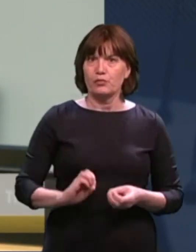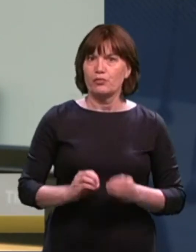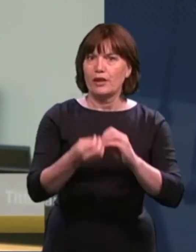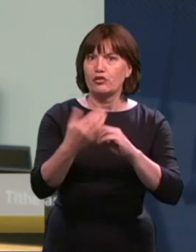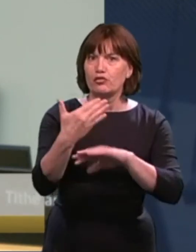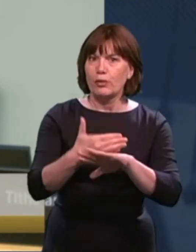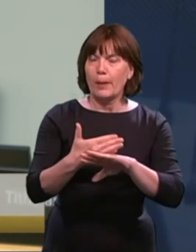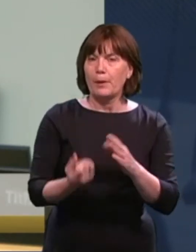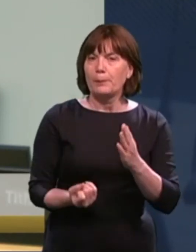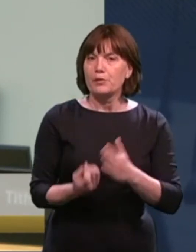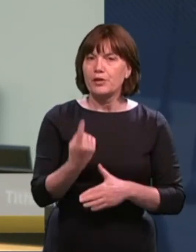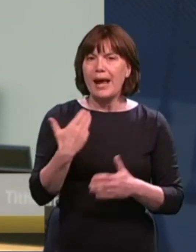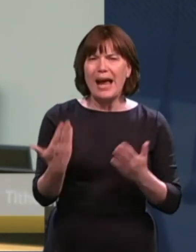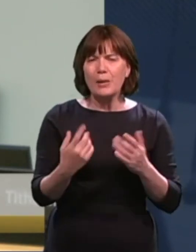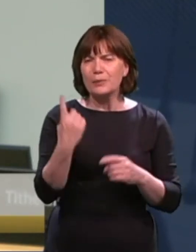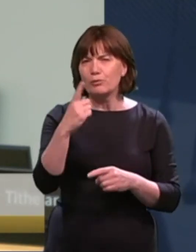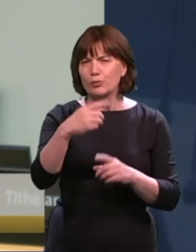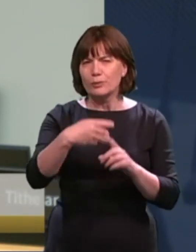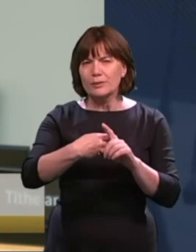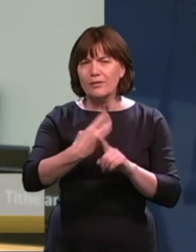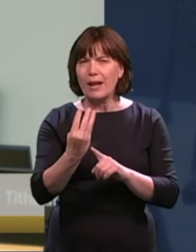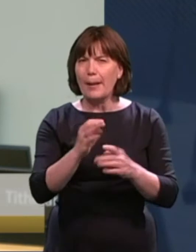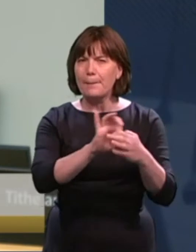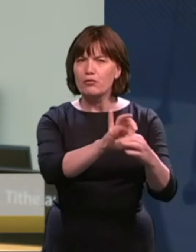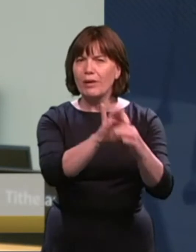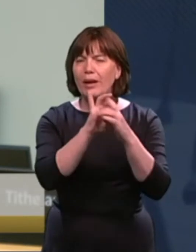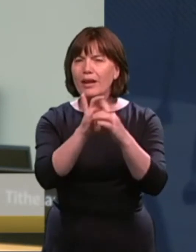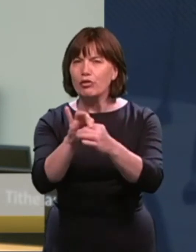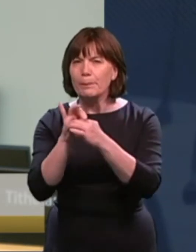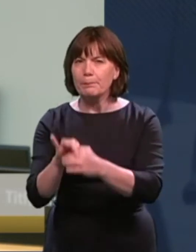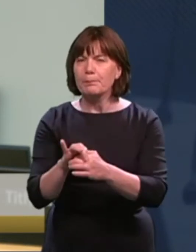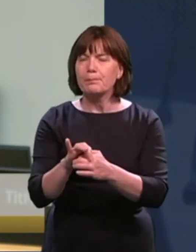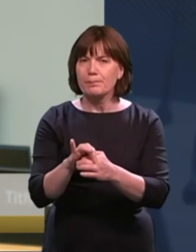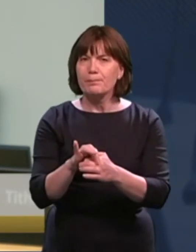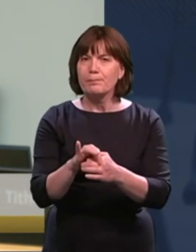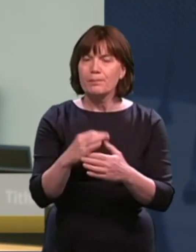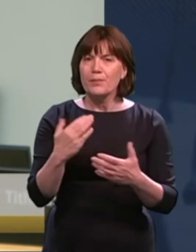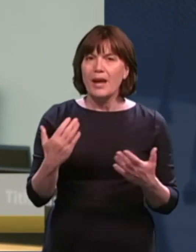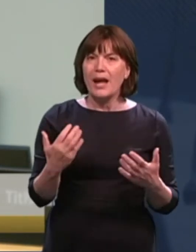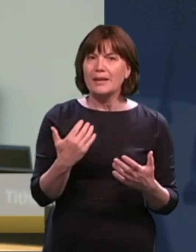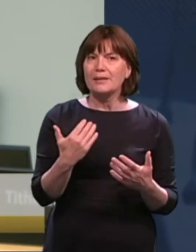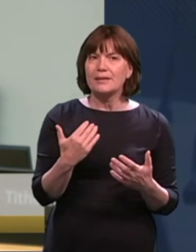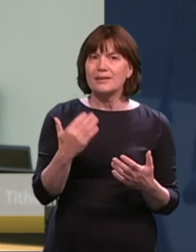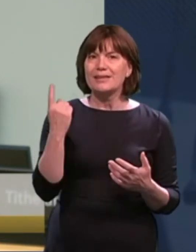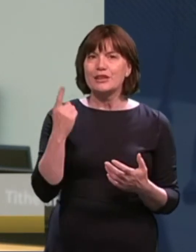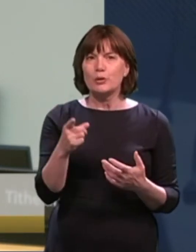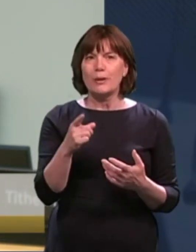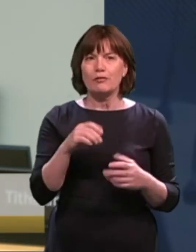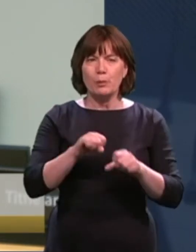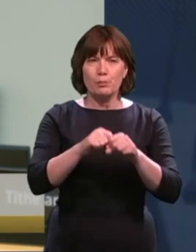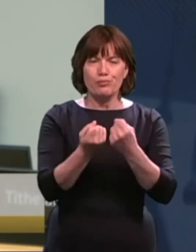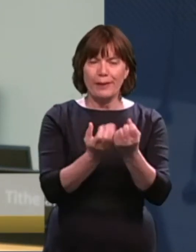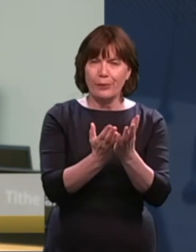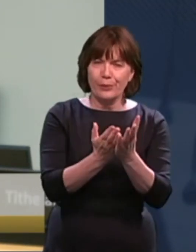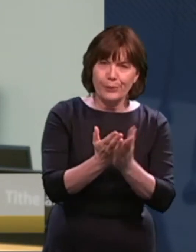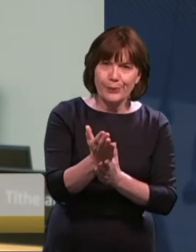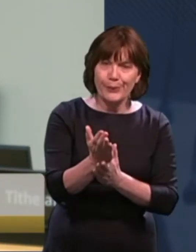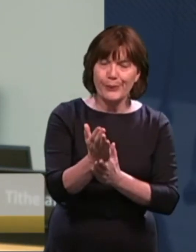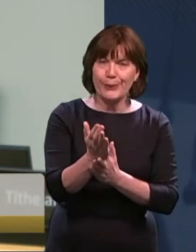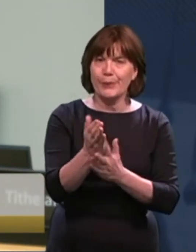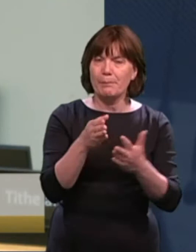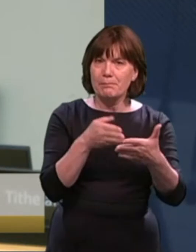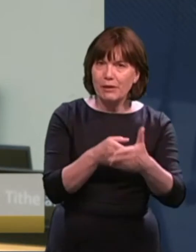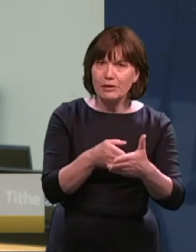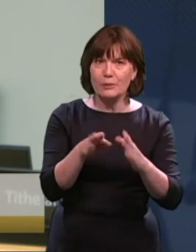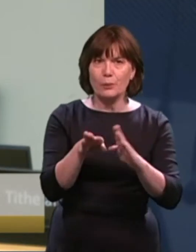how you developed those relationships, and have you had to overcome any assumptions or obstacles? You know, when you're with